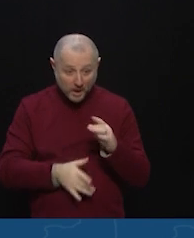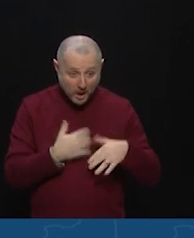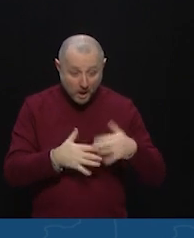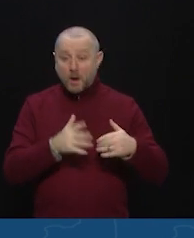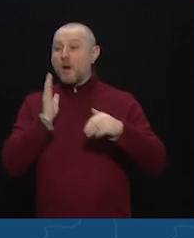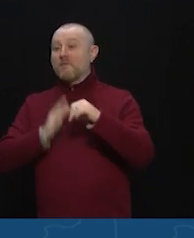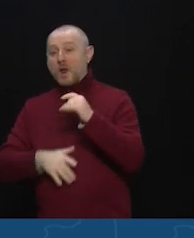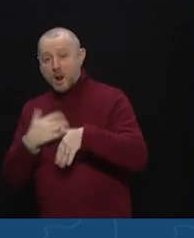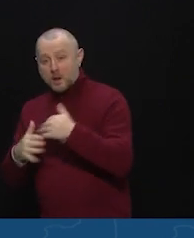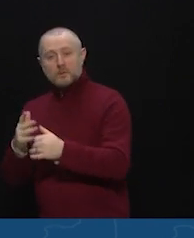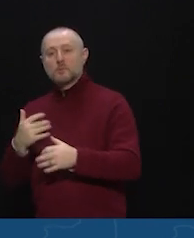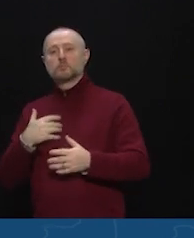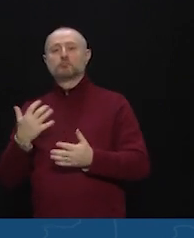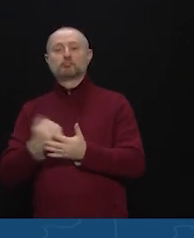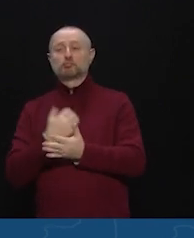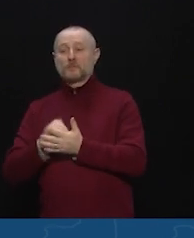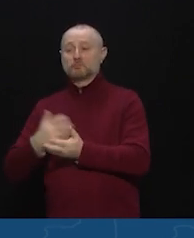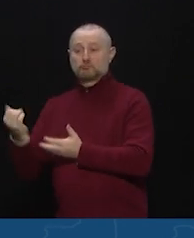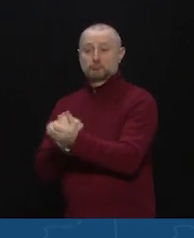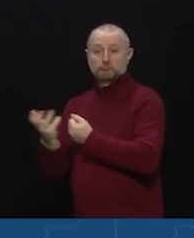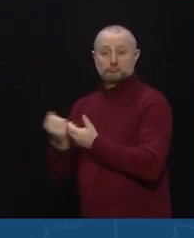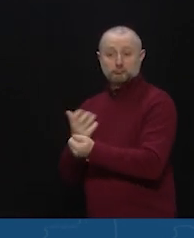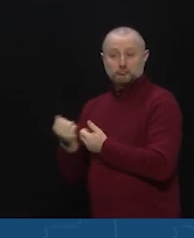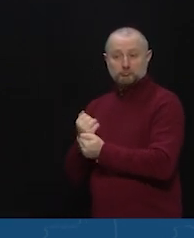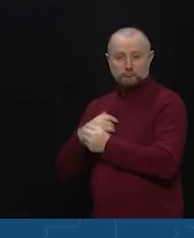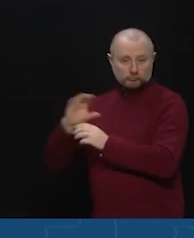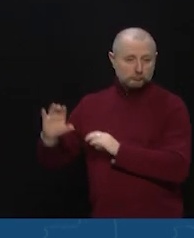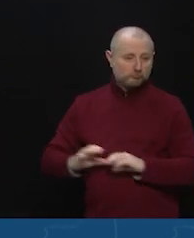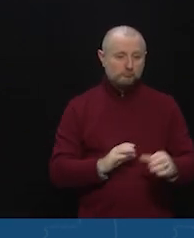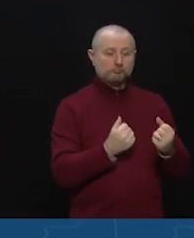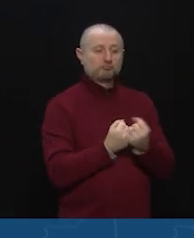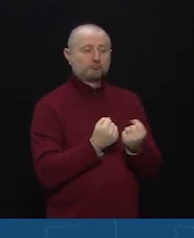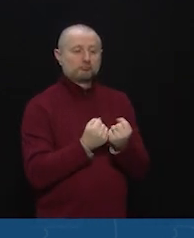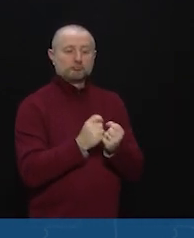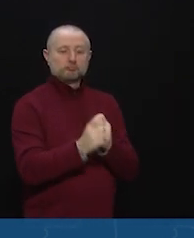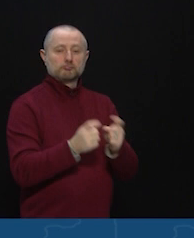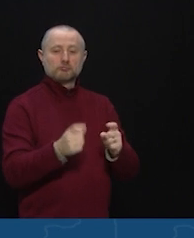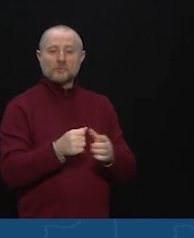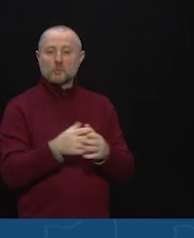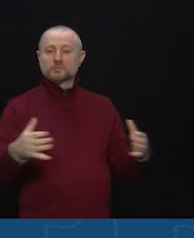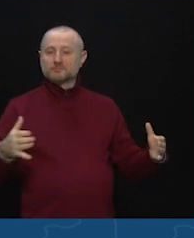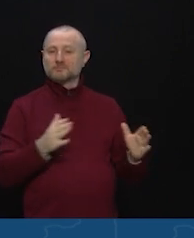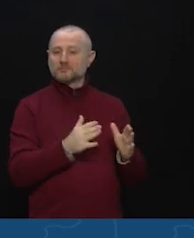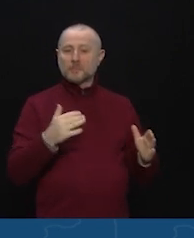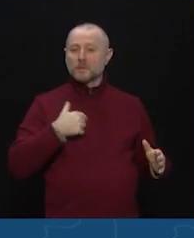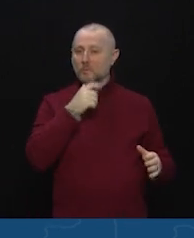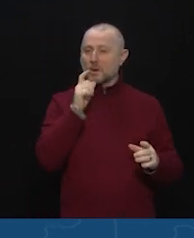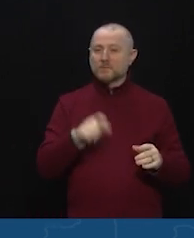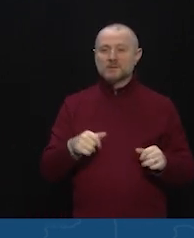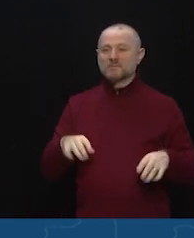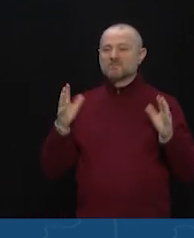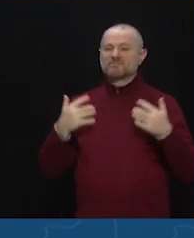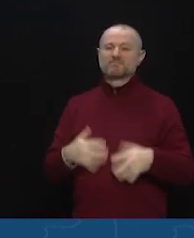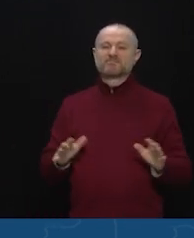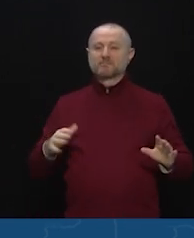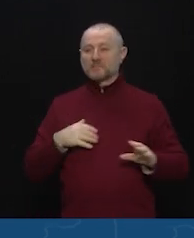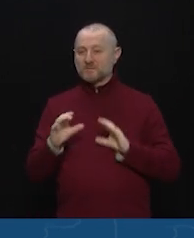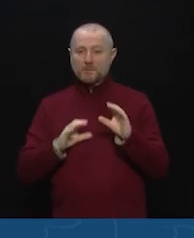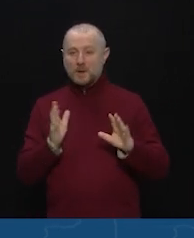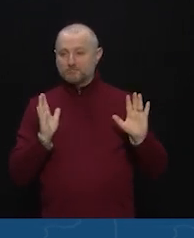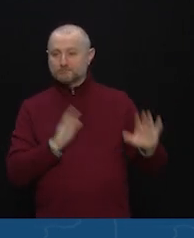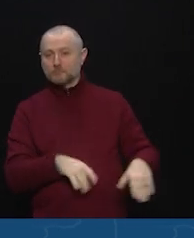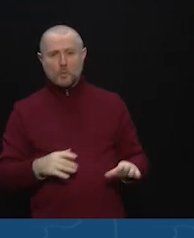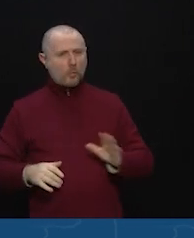side holds up over that plan period, and we're doing it. But we're not sacrificing investments, and I think you can see that in all of